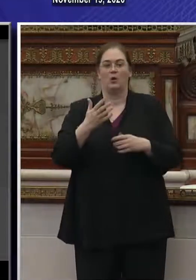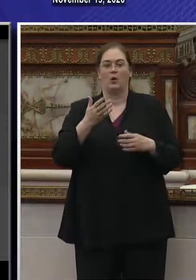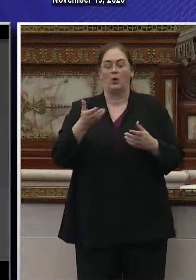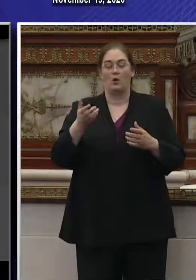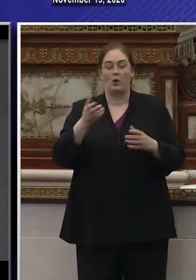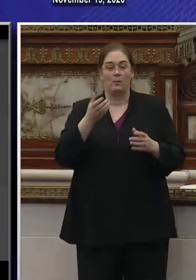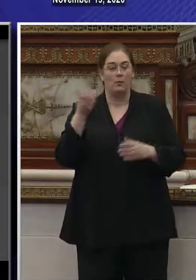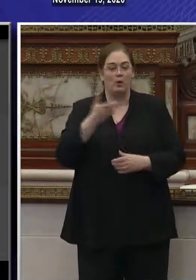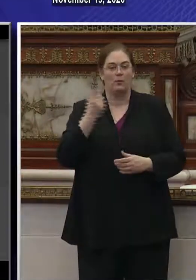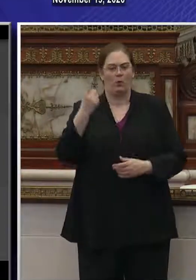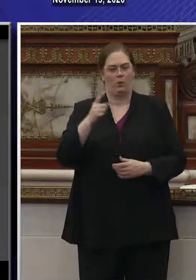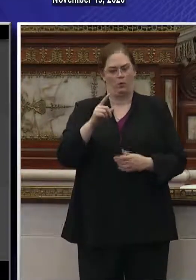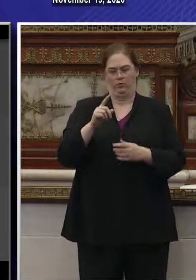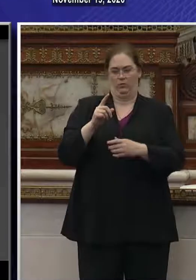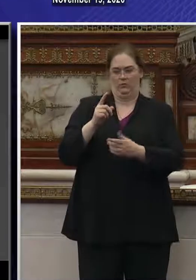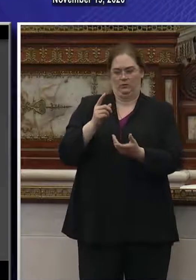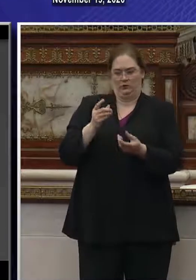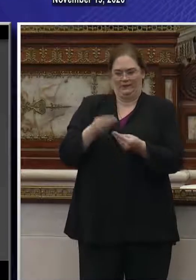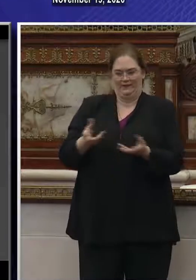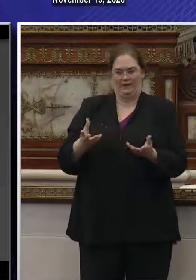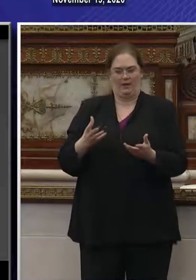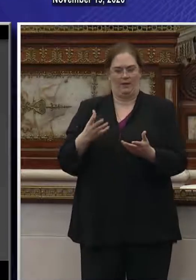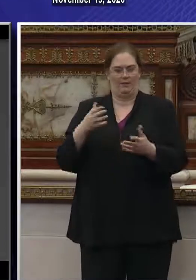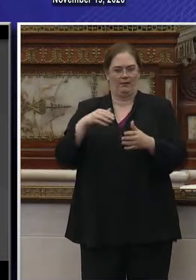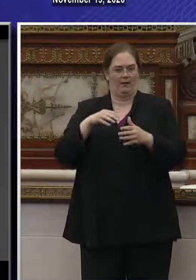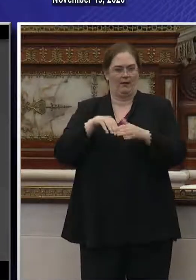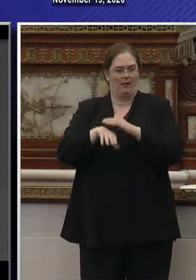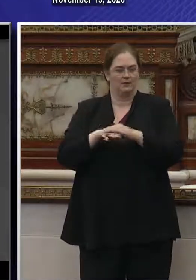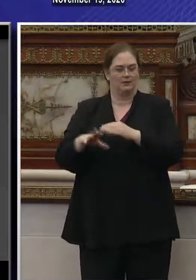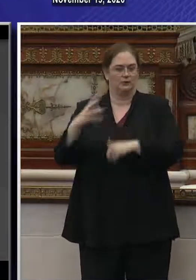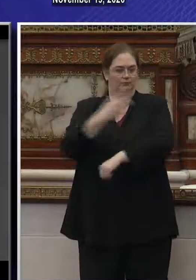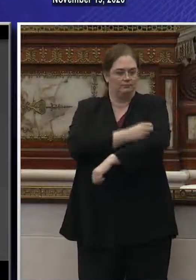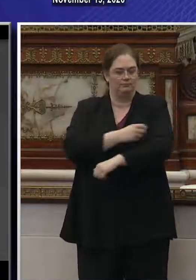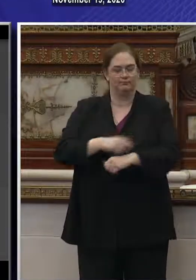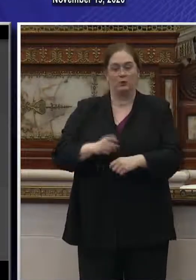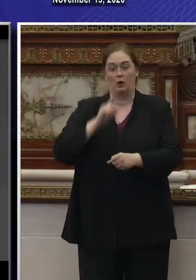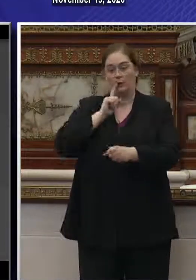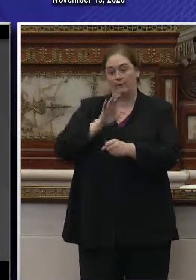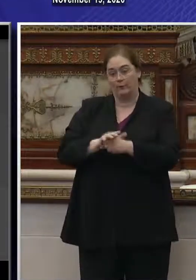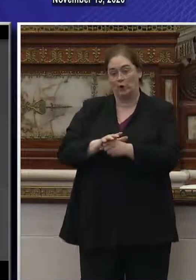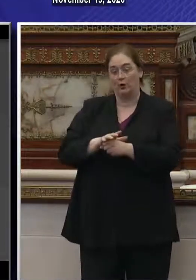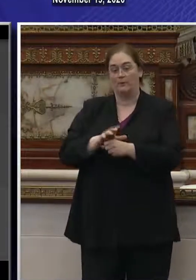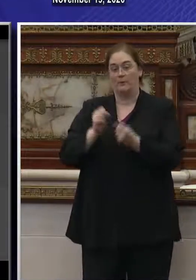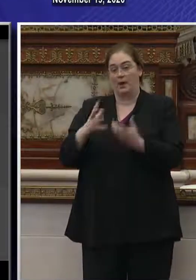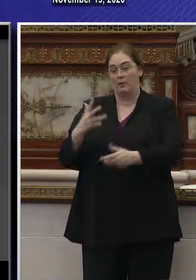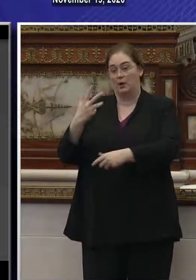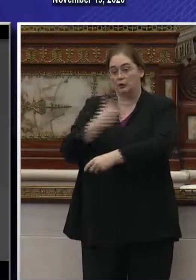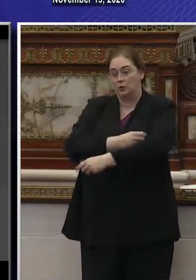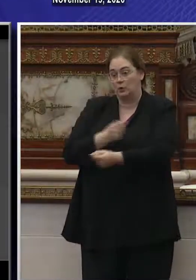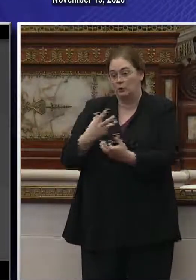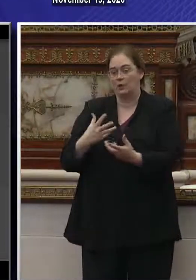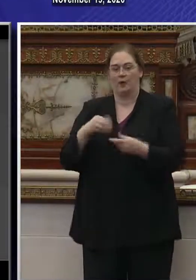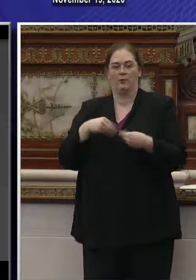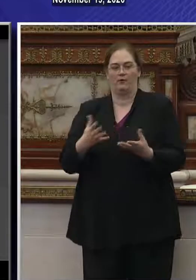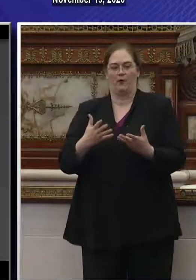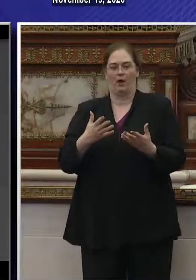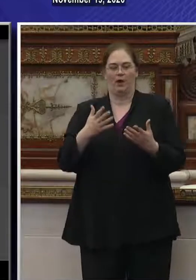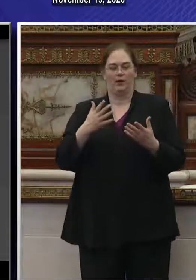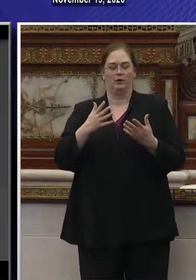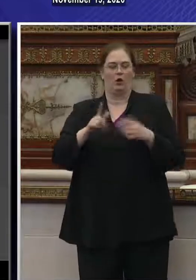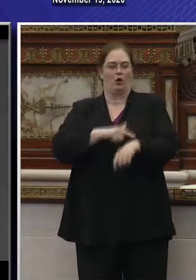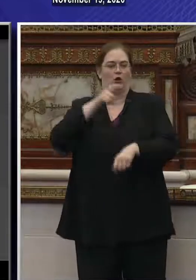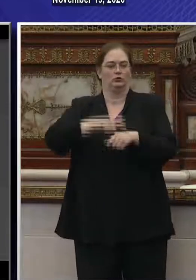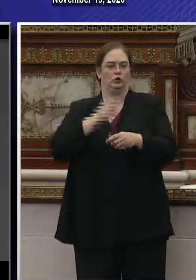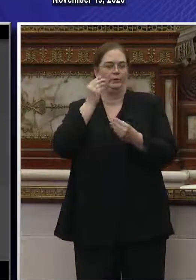and web-based applications, to facilitate vaccination access, confirm dosing regimens, and provide longitudinal